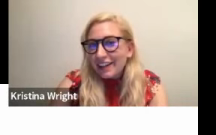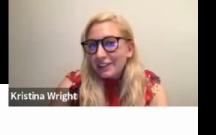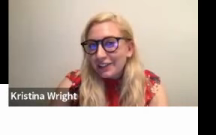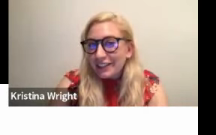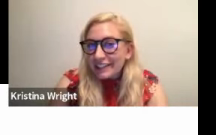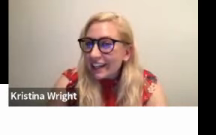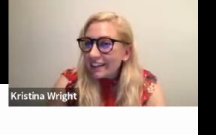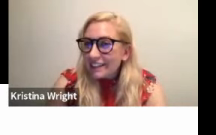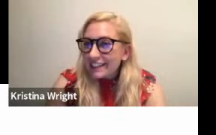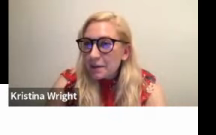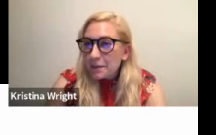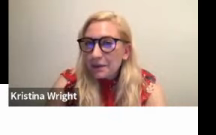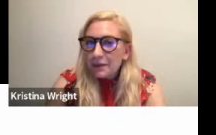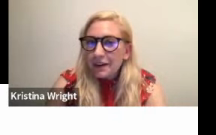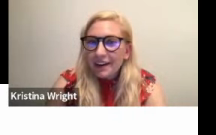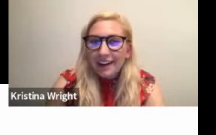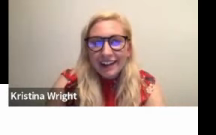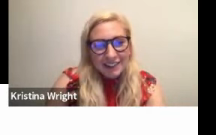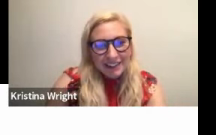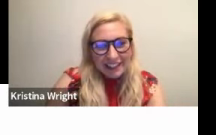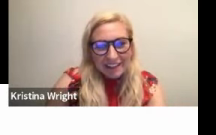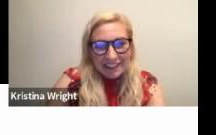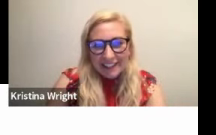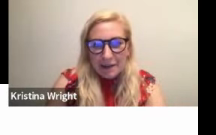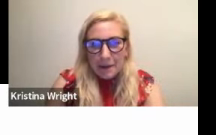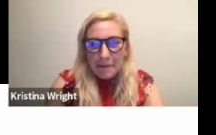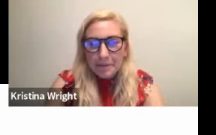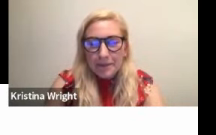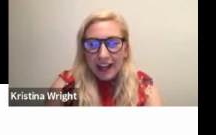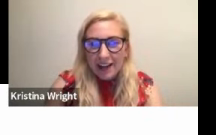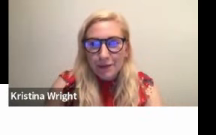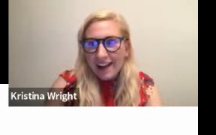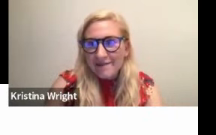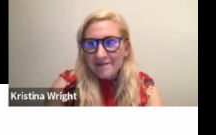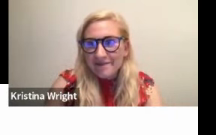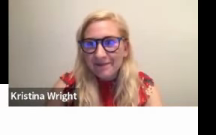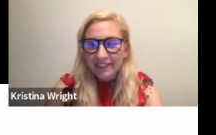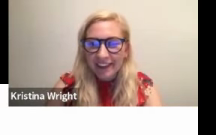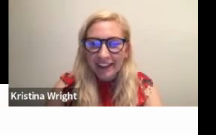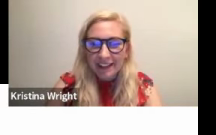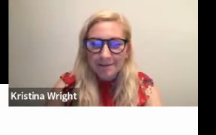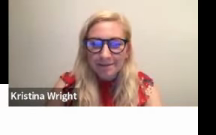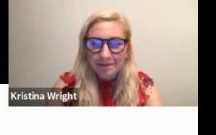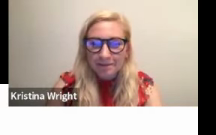is a good data viz example or a not so good data viz example and why.